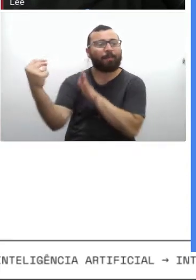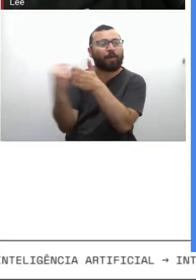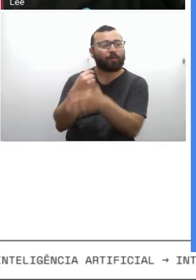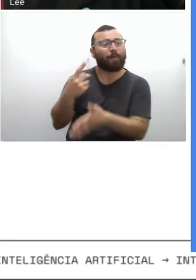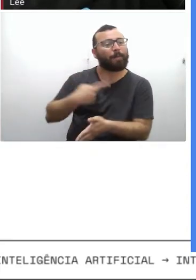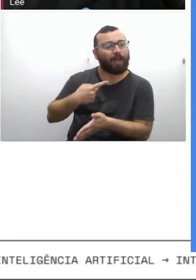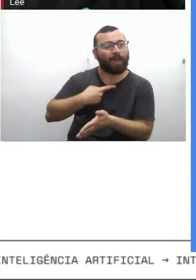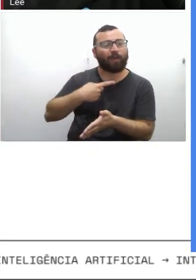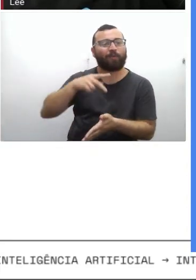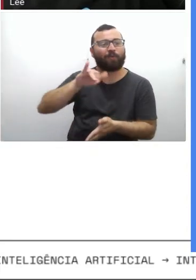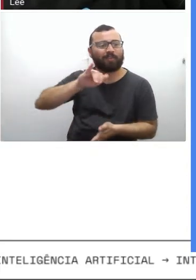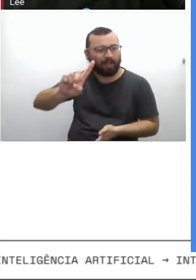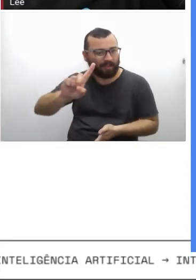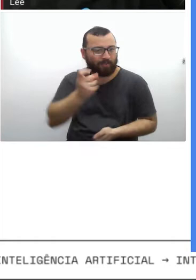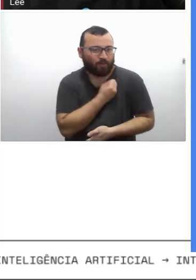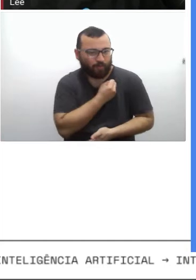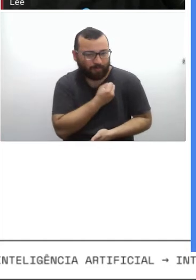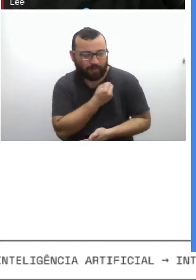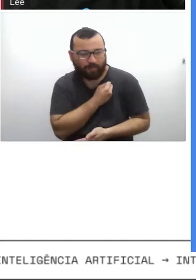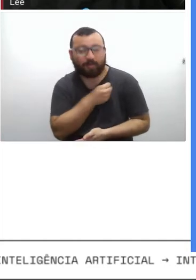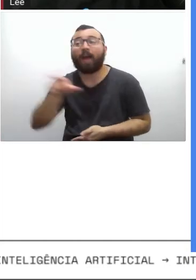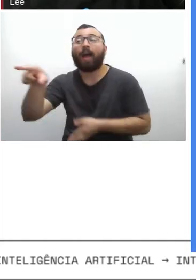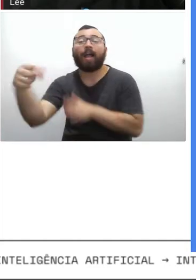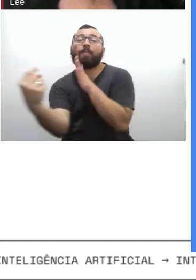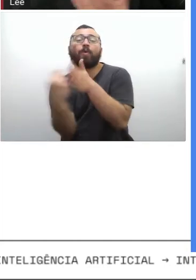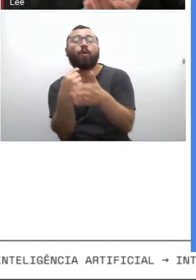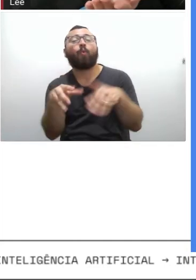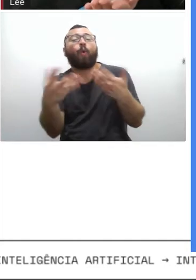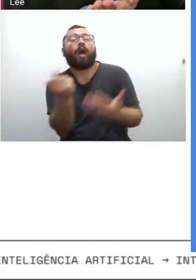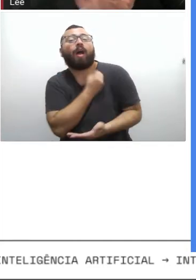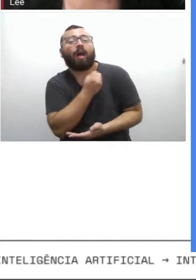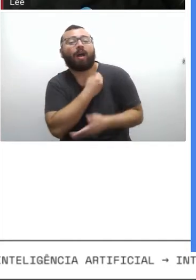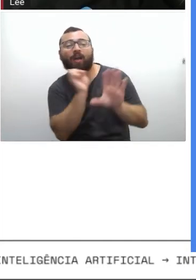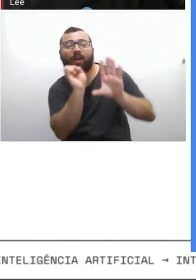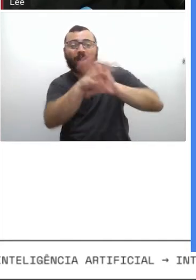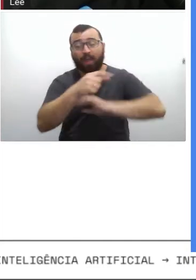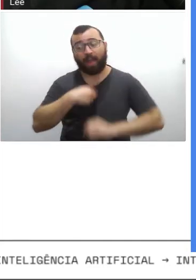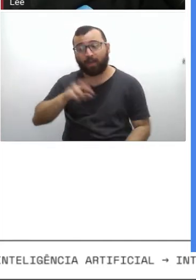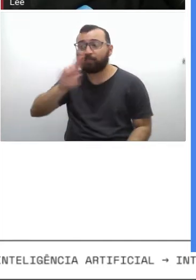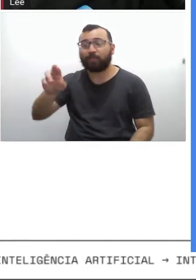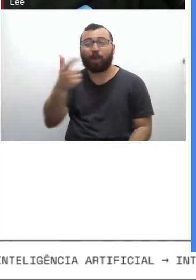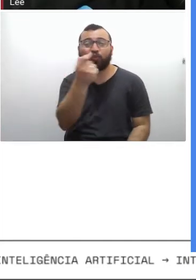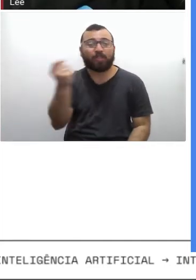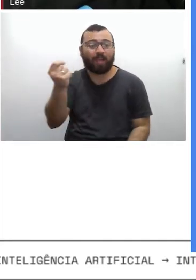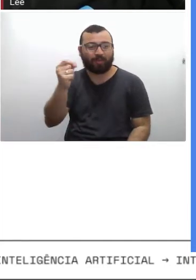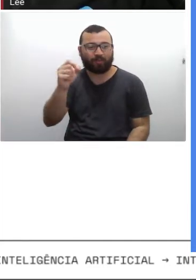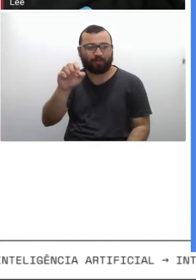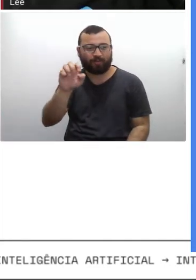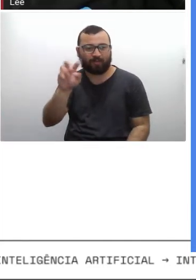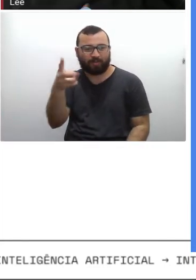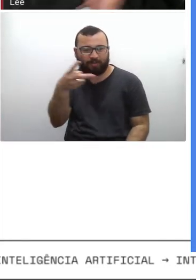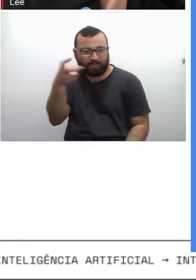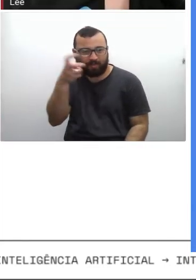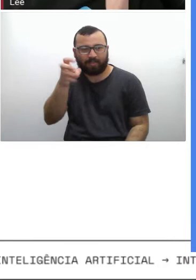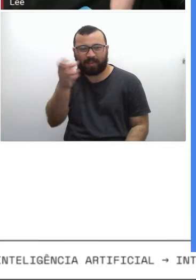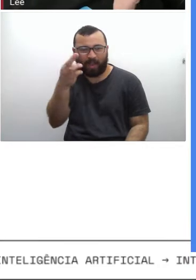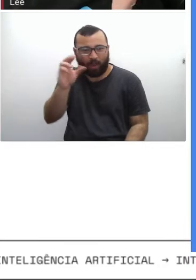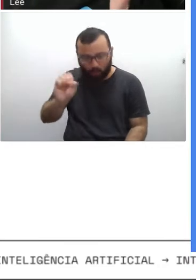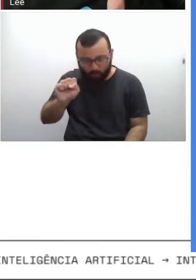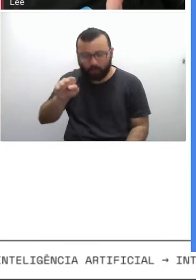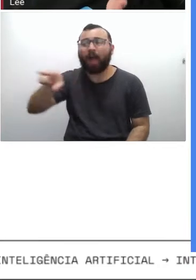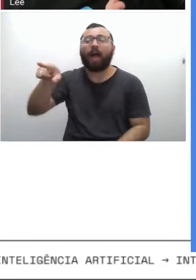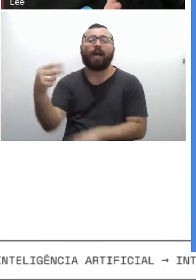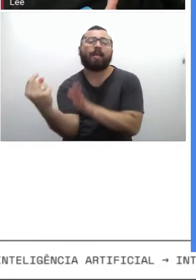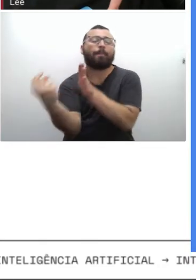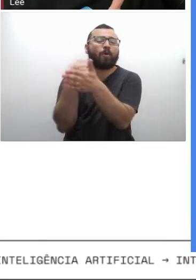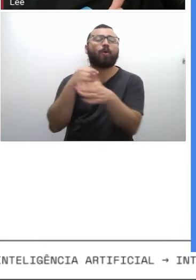number, and what was the amount you want to transfer. I say 200 euros. And what was the destination country? The destination